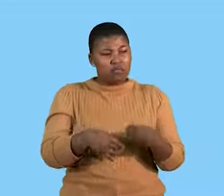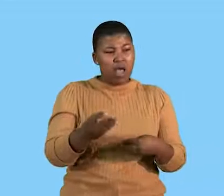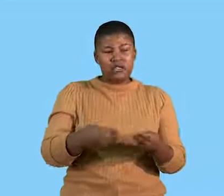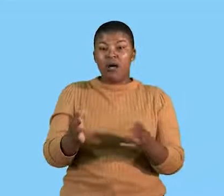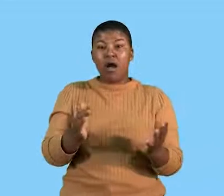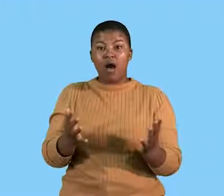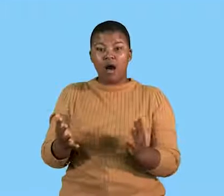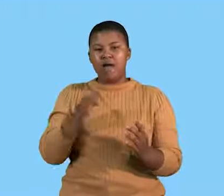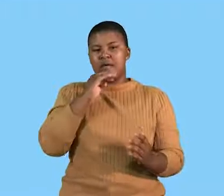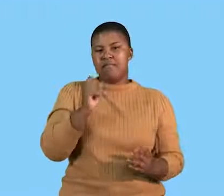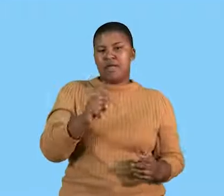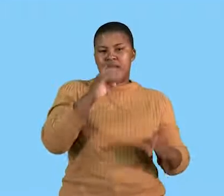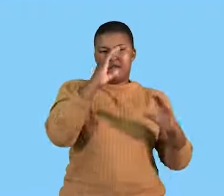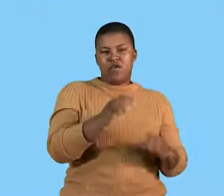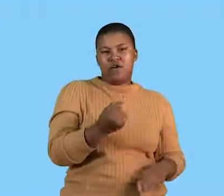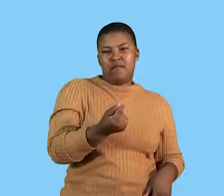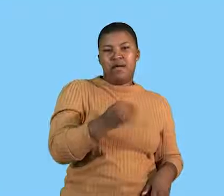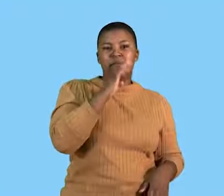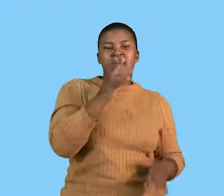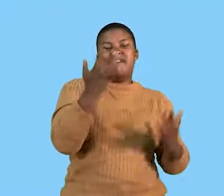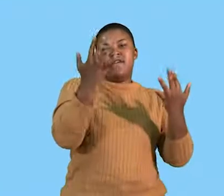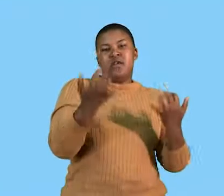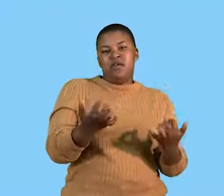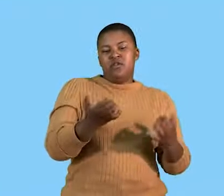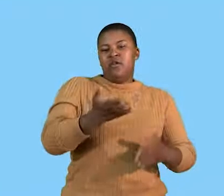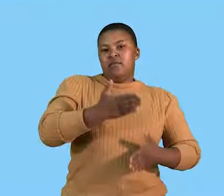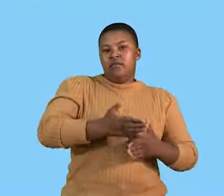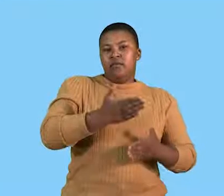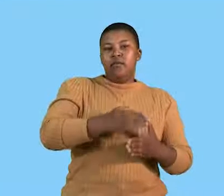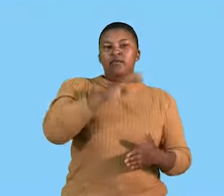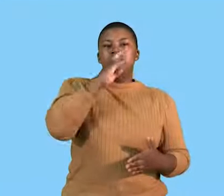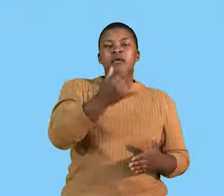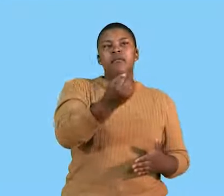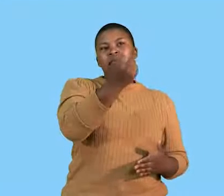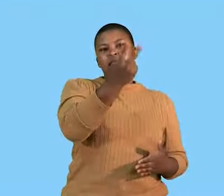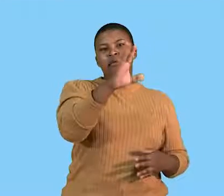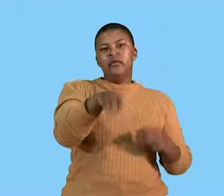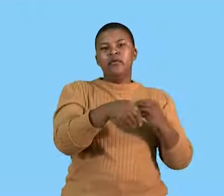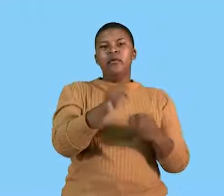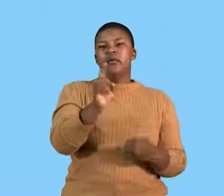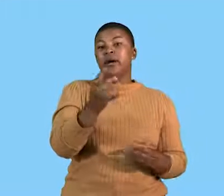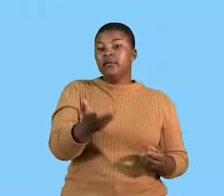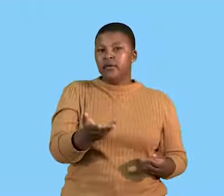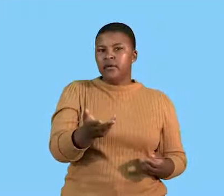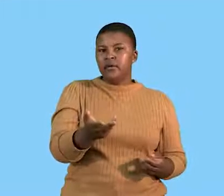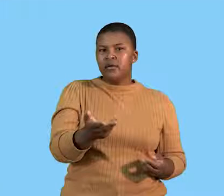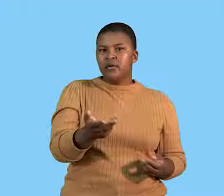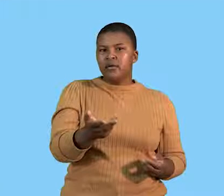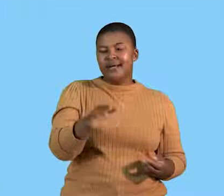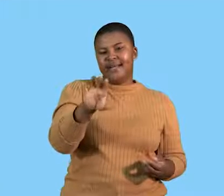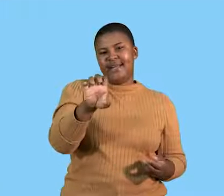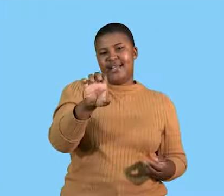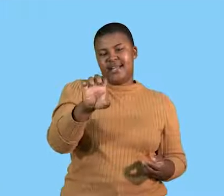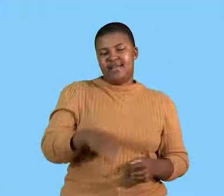money, and therefore it should be the financial function. So we should go to option 2, financial